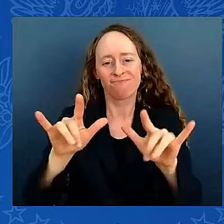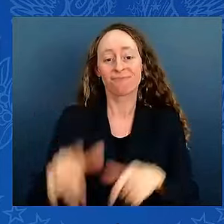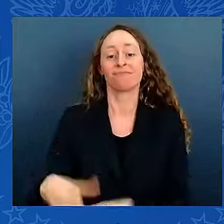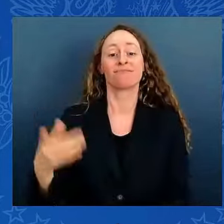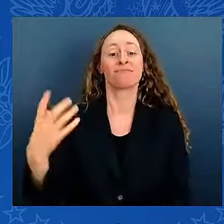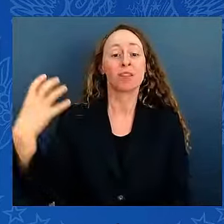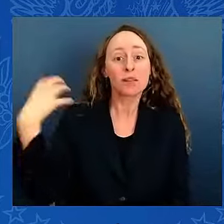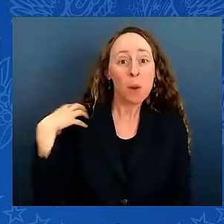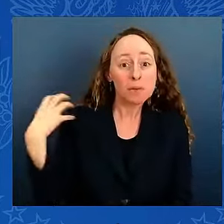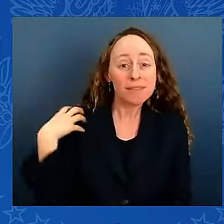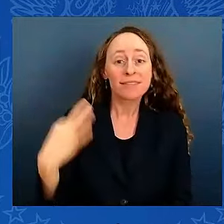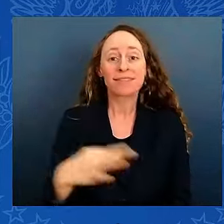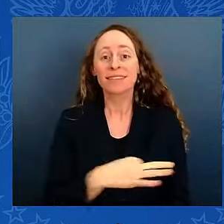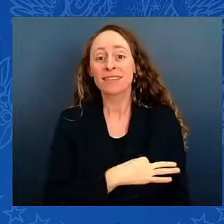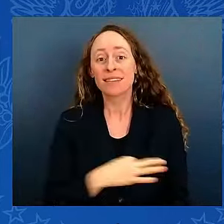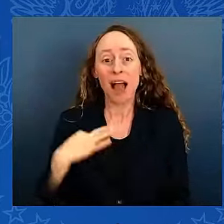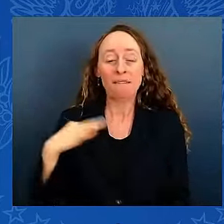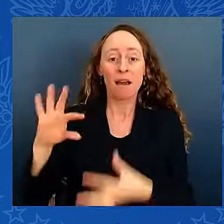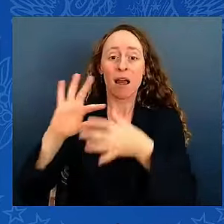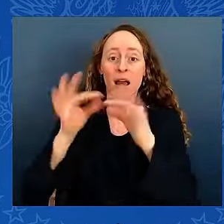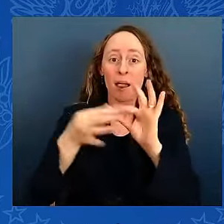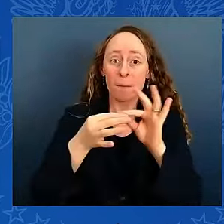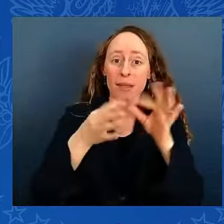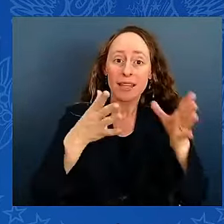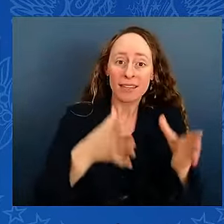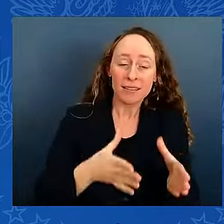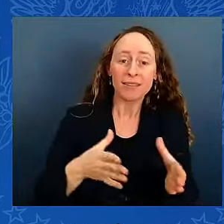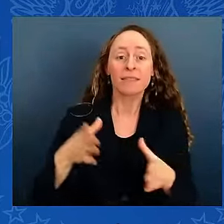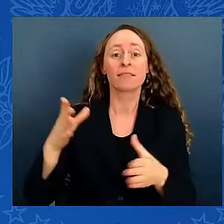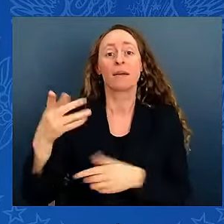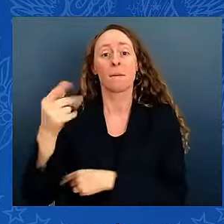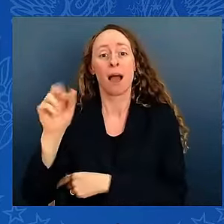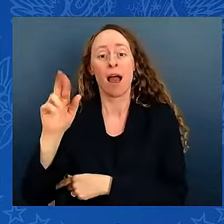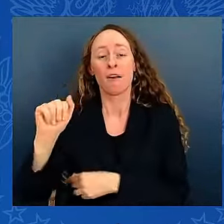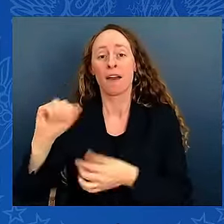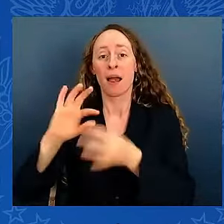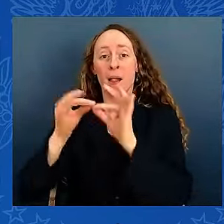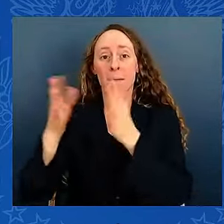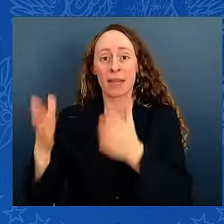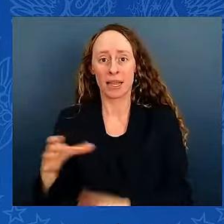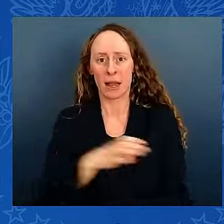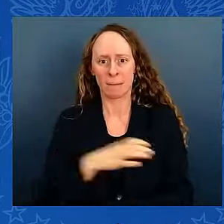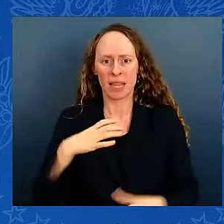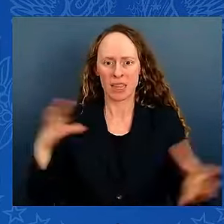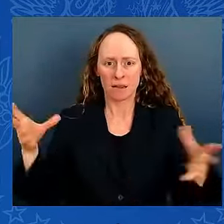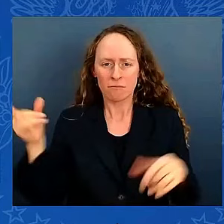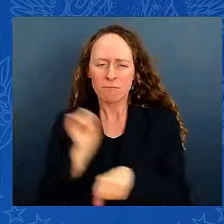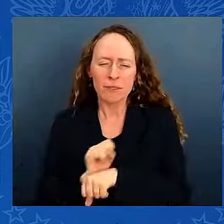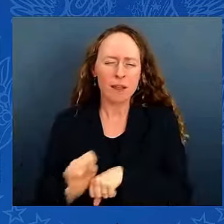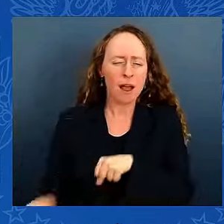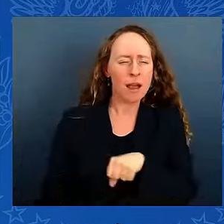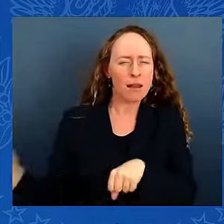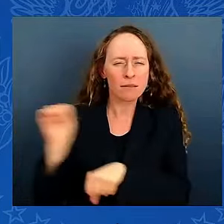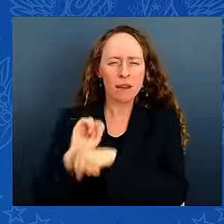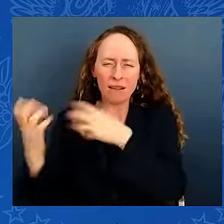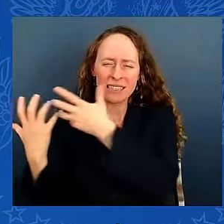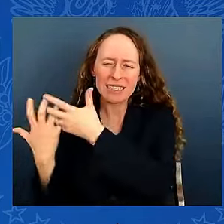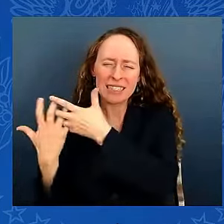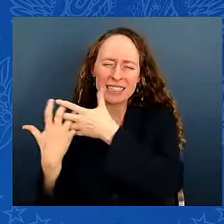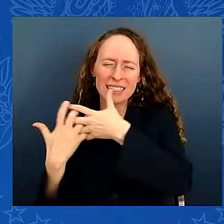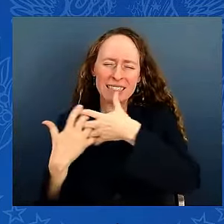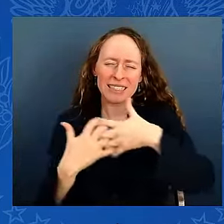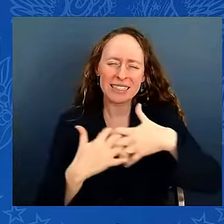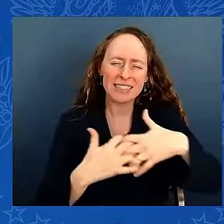meticulous work ensures our security, our preparation, and our well-being. Among this year's